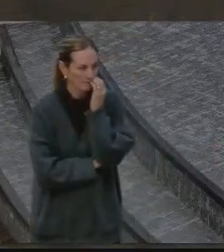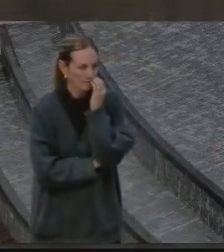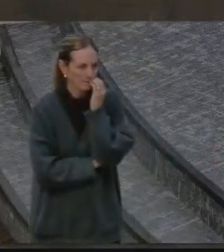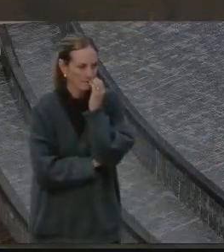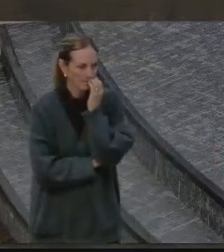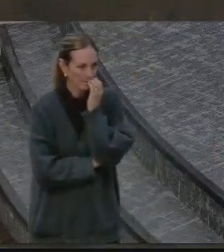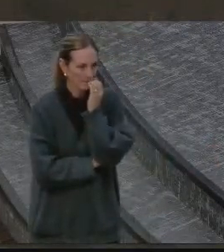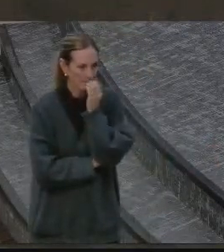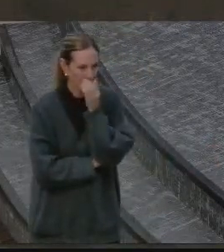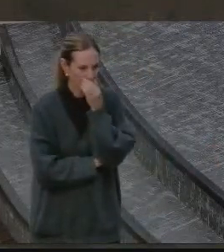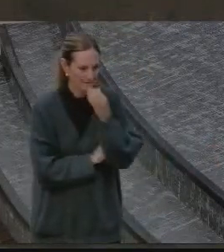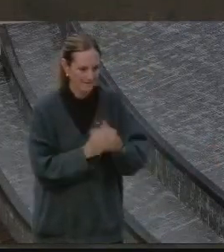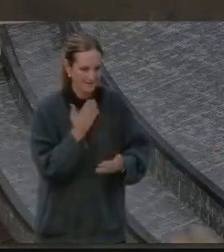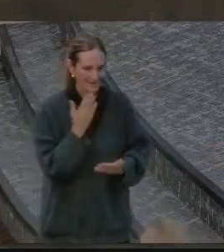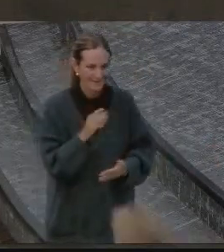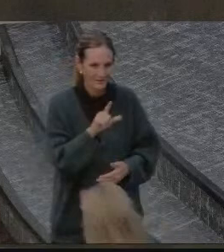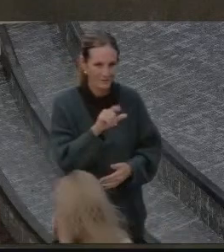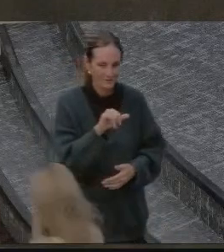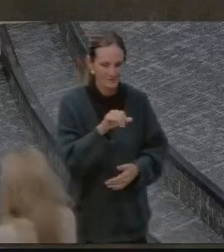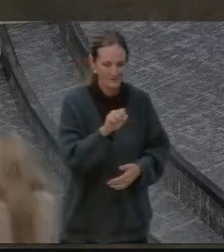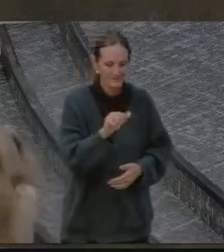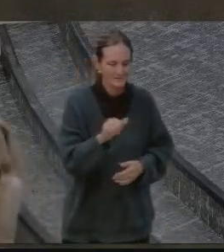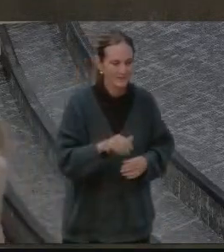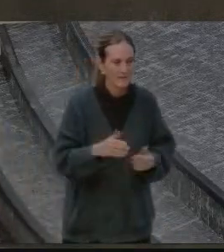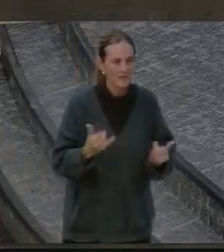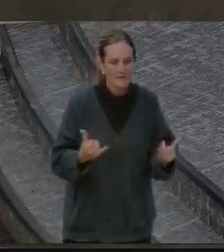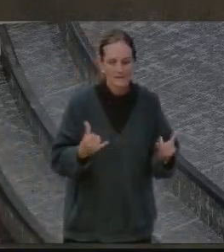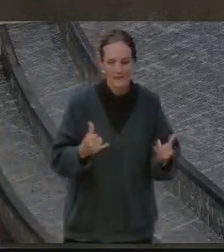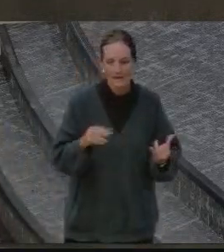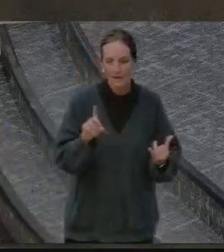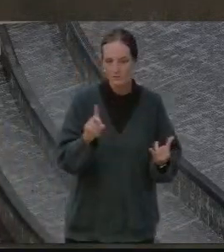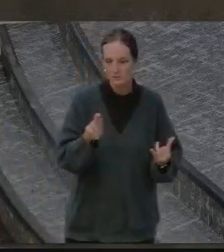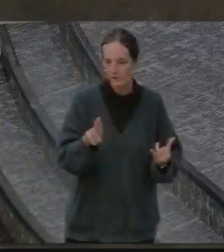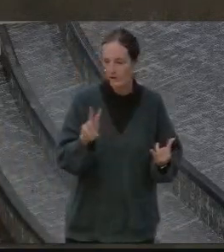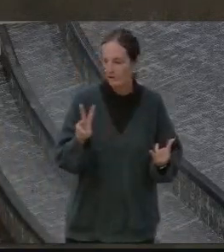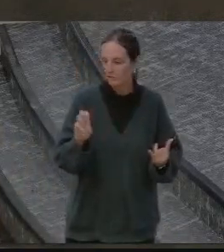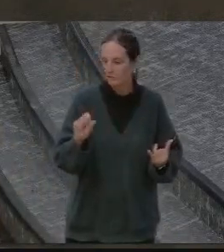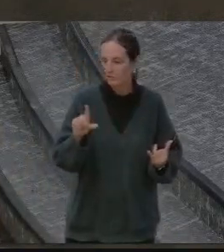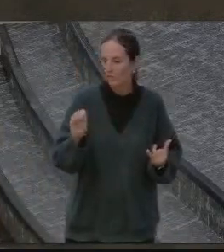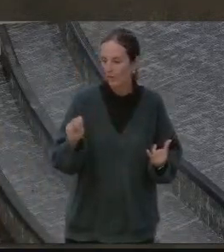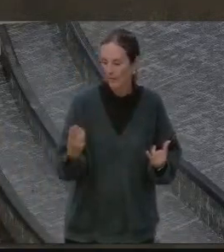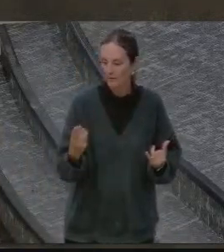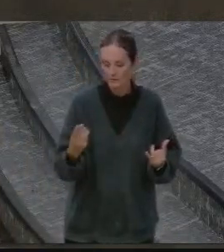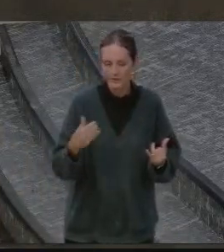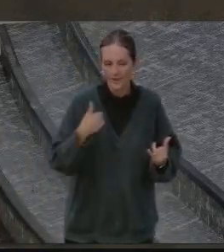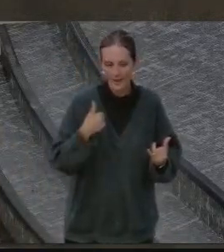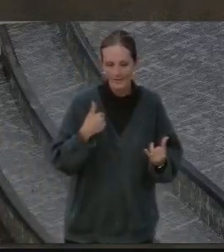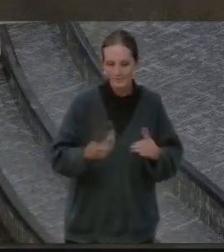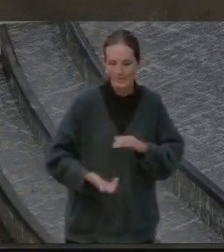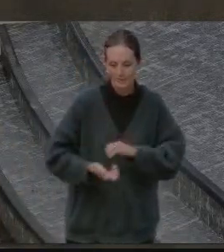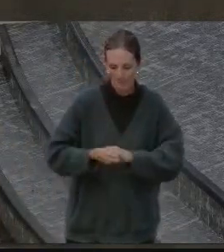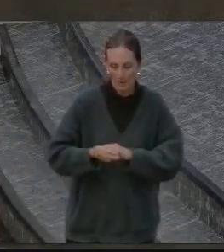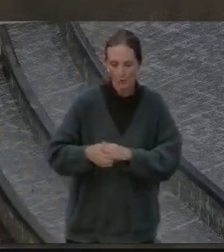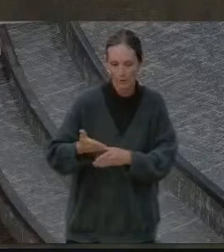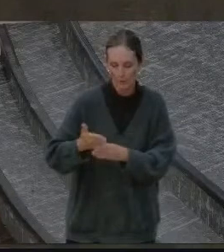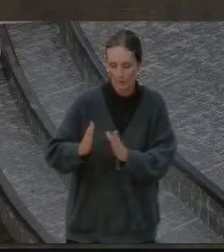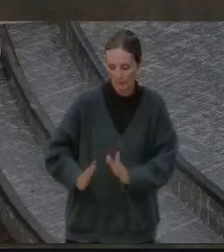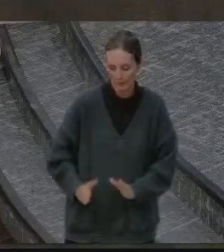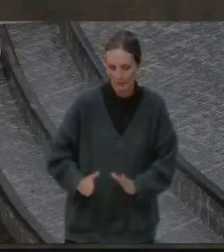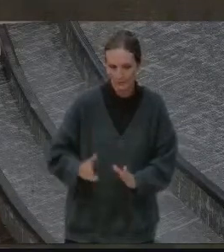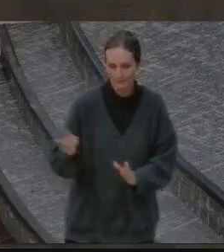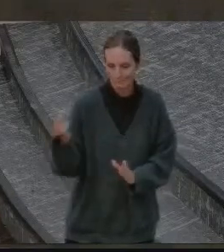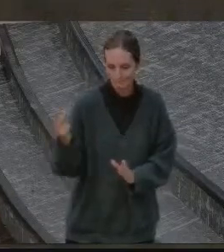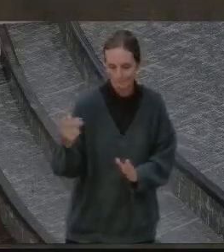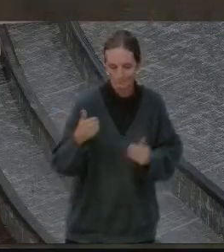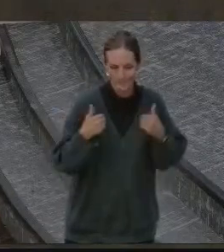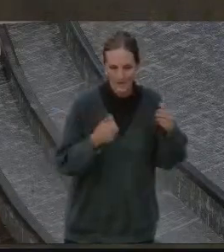Thanks, Lisa. All right, so Dr. Welch has been an excellent thought partner with me as we have